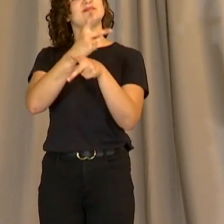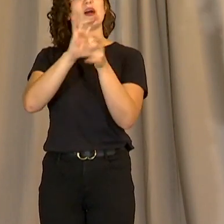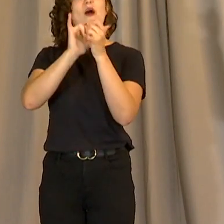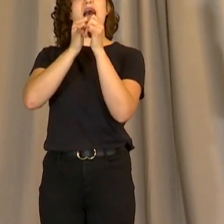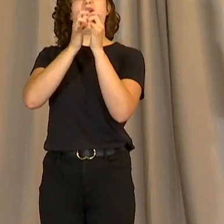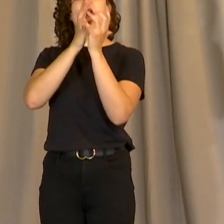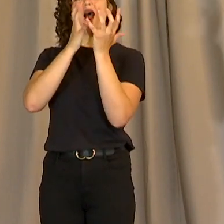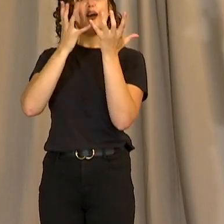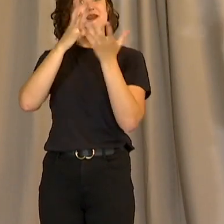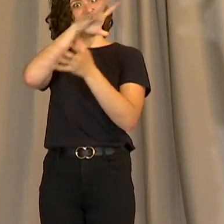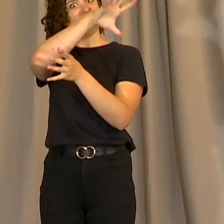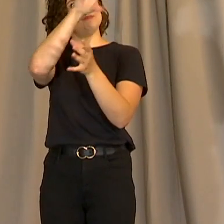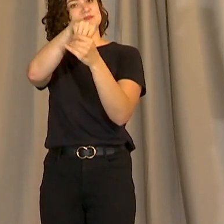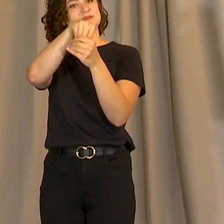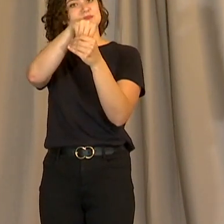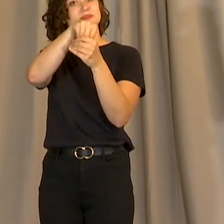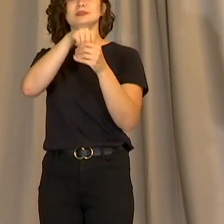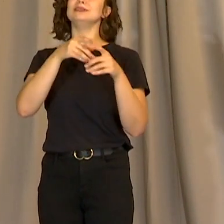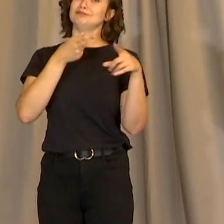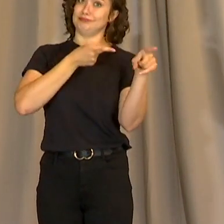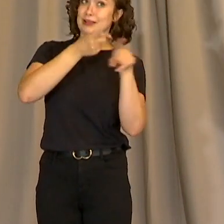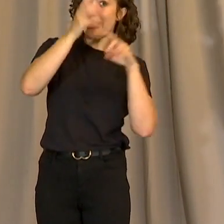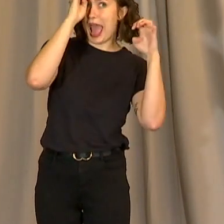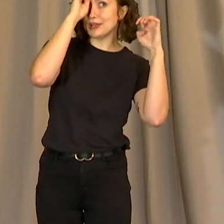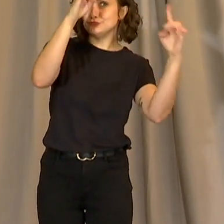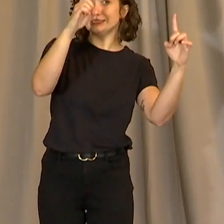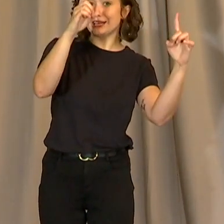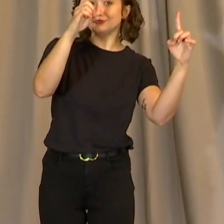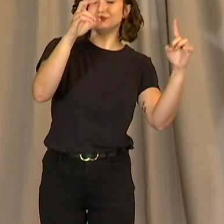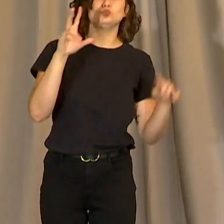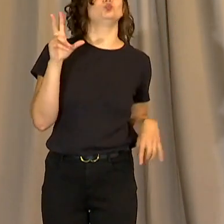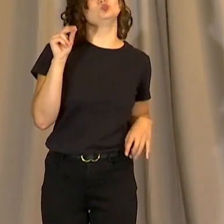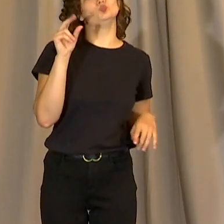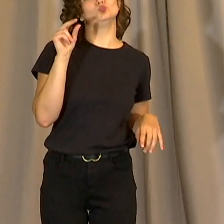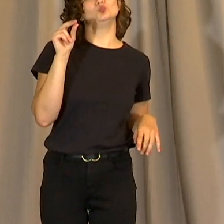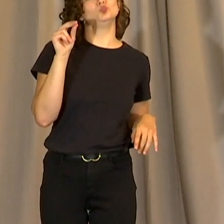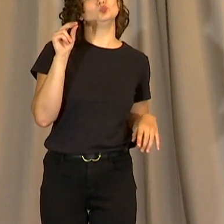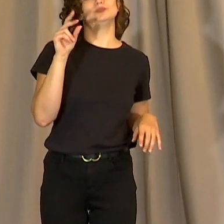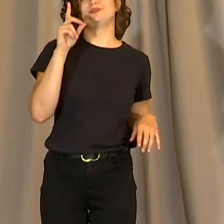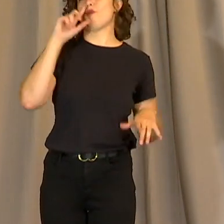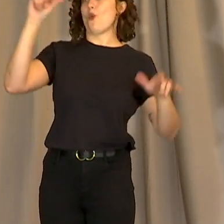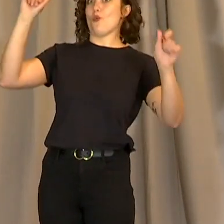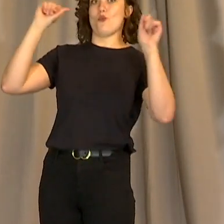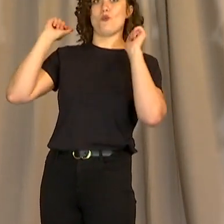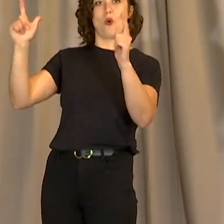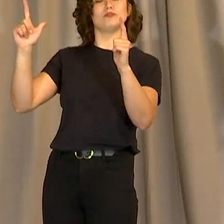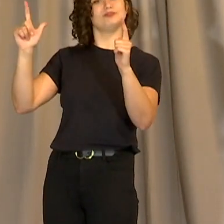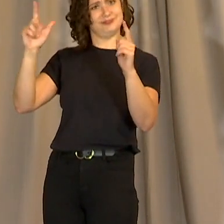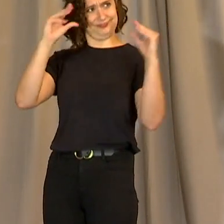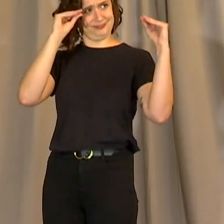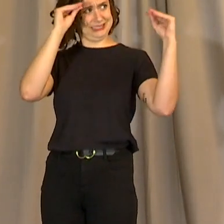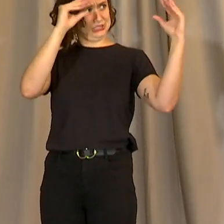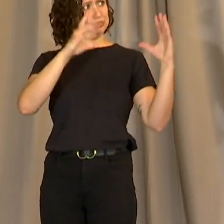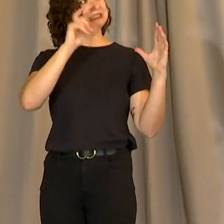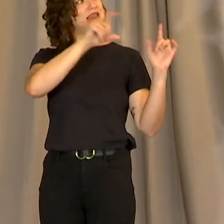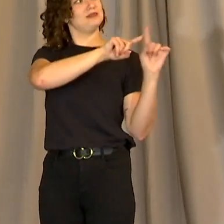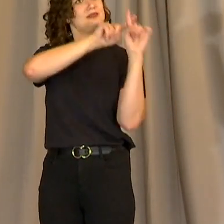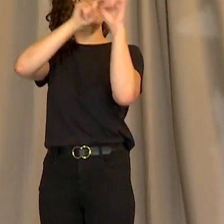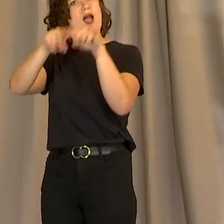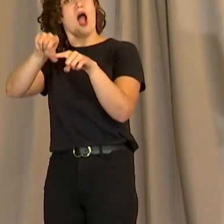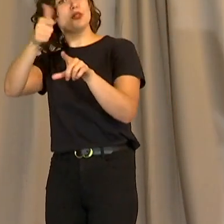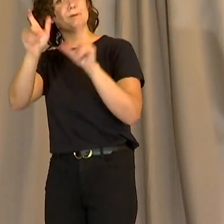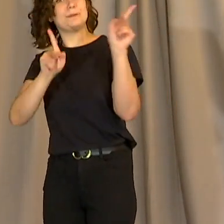that's not just for educators. I think that's for everyone else, too. Educators, you have to rely on other people to change your